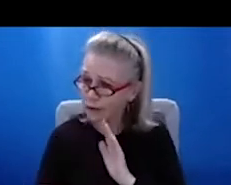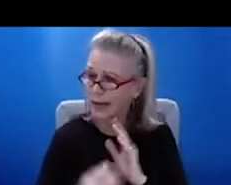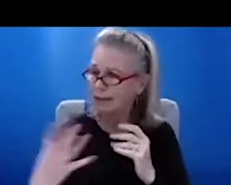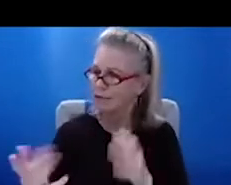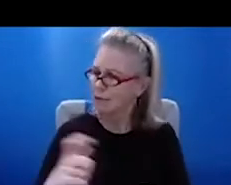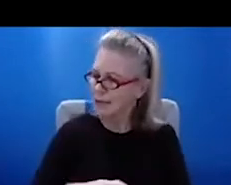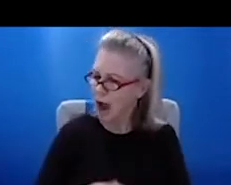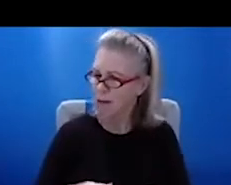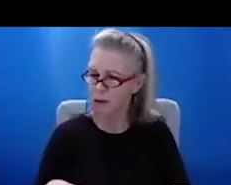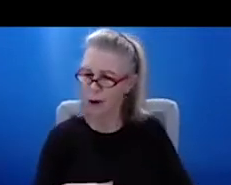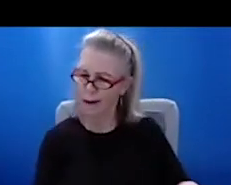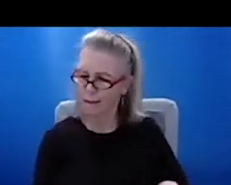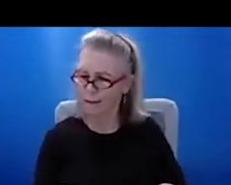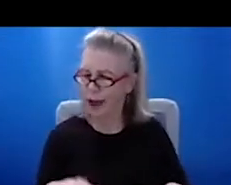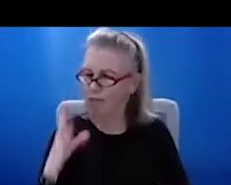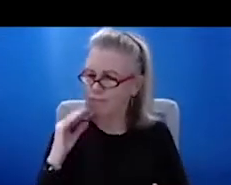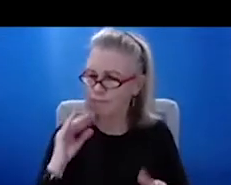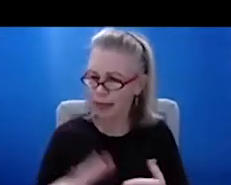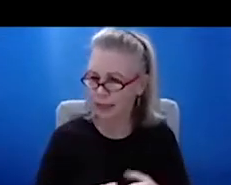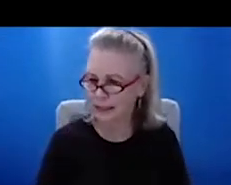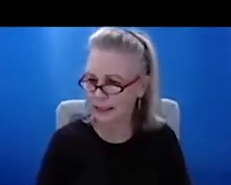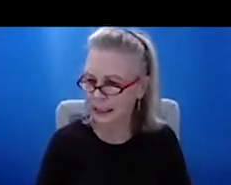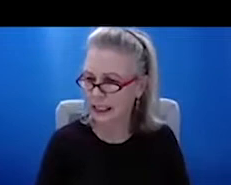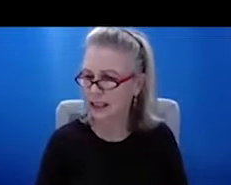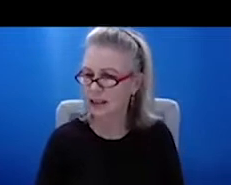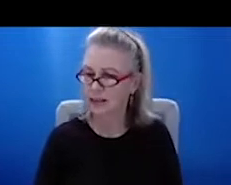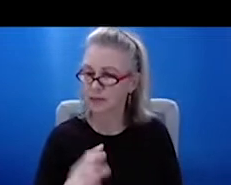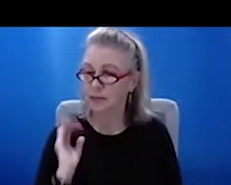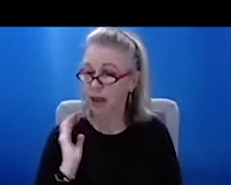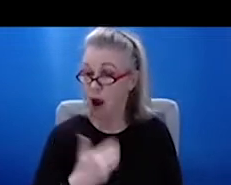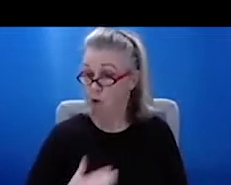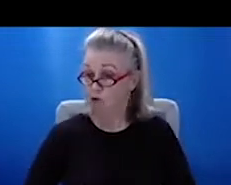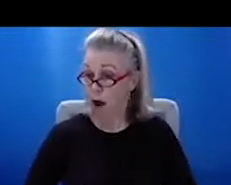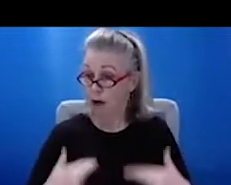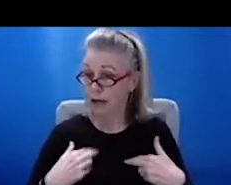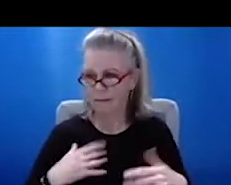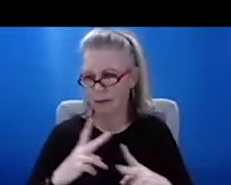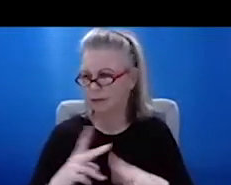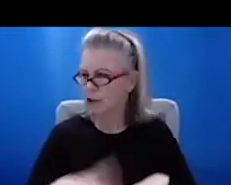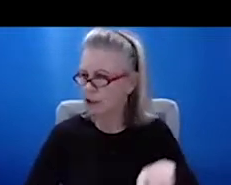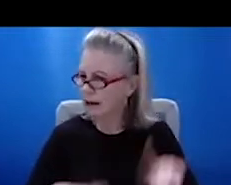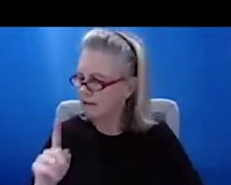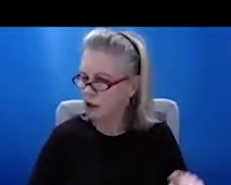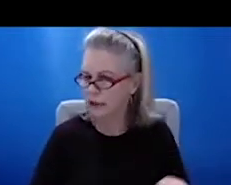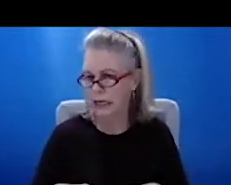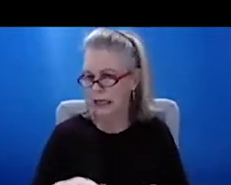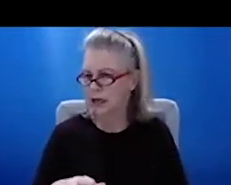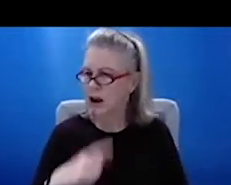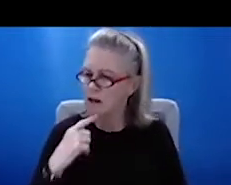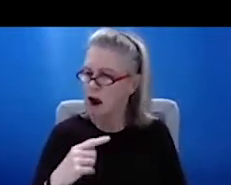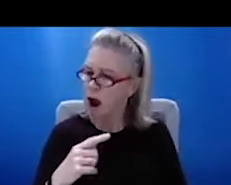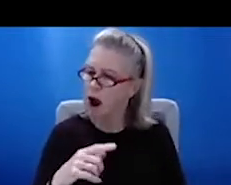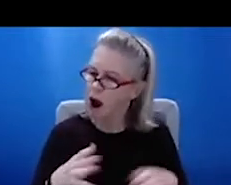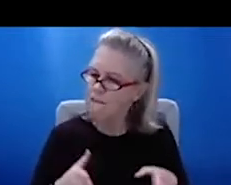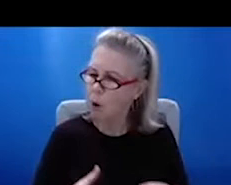possibly otherwise. Our residencies have been very diverse in formats, length, and means, partly as we try to